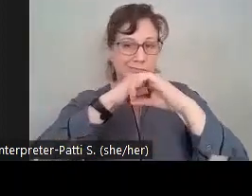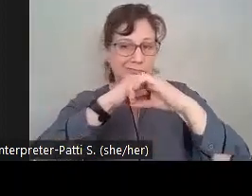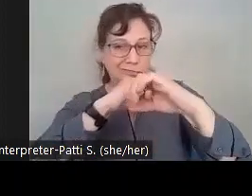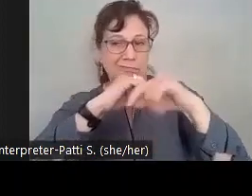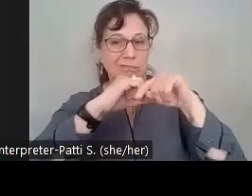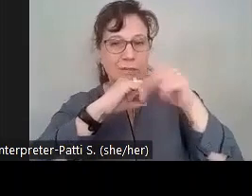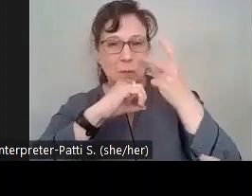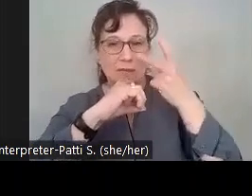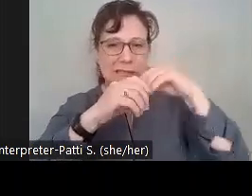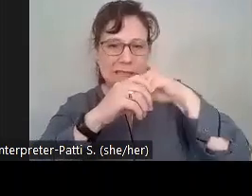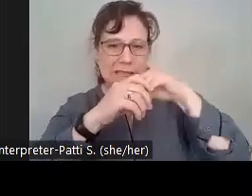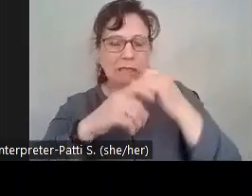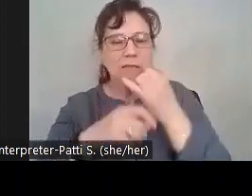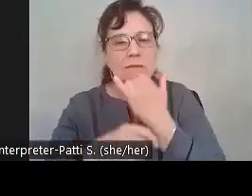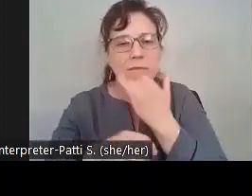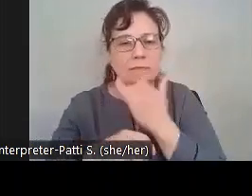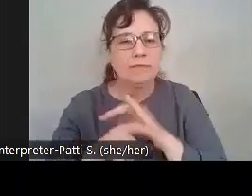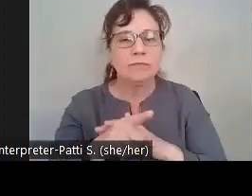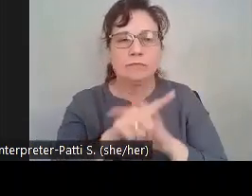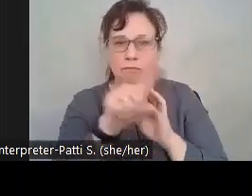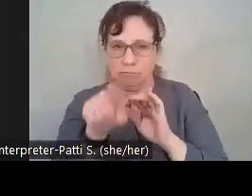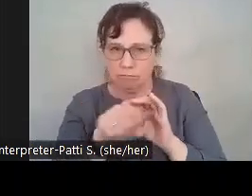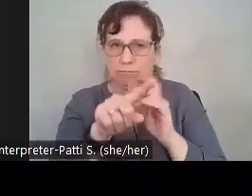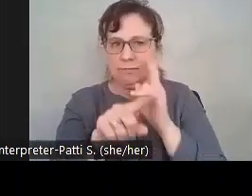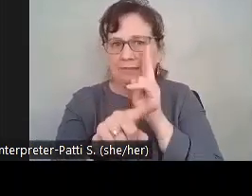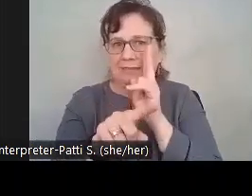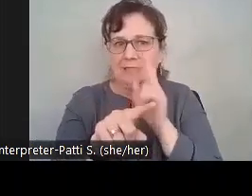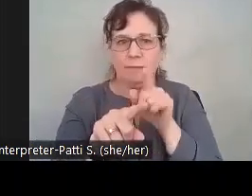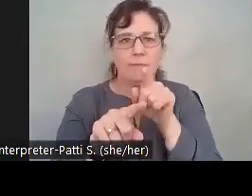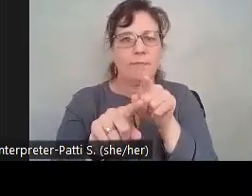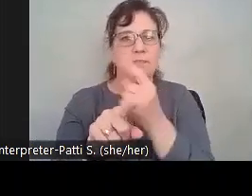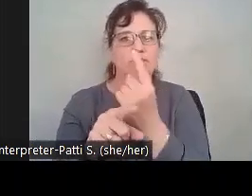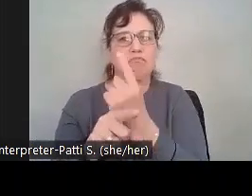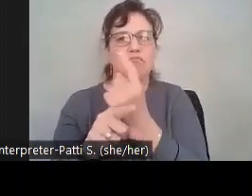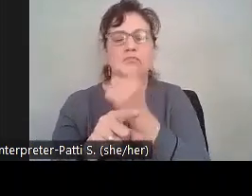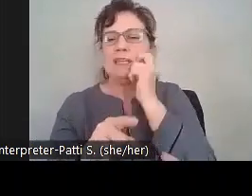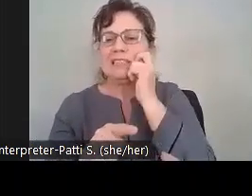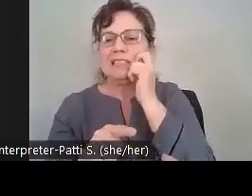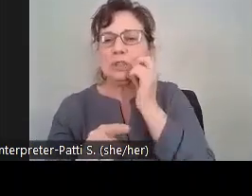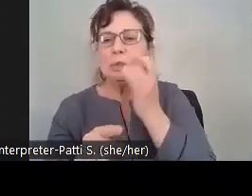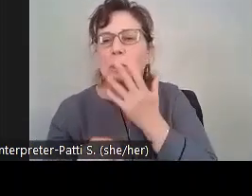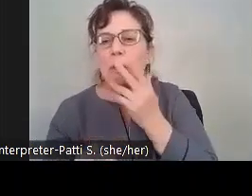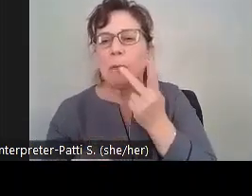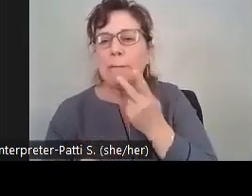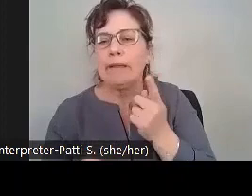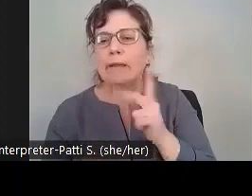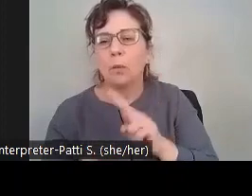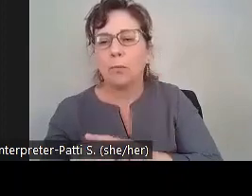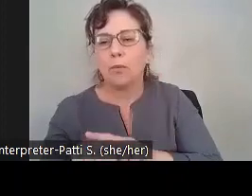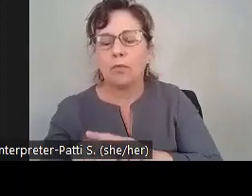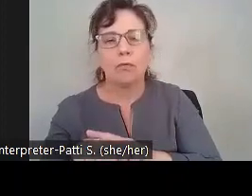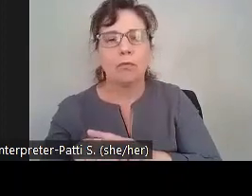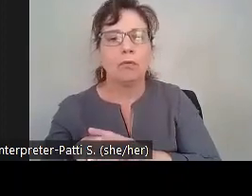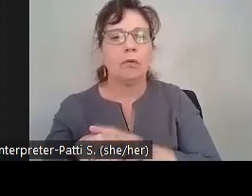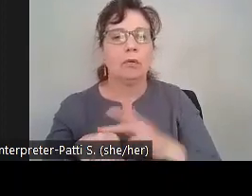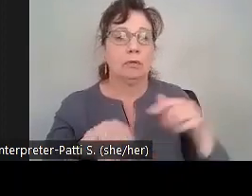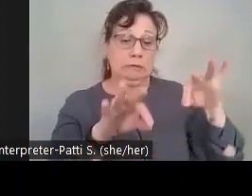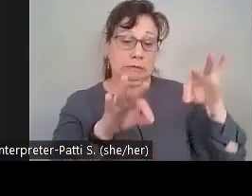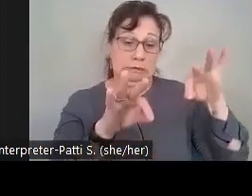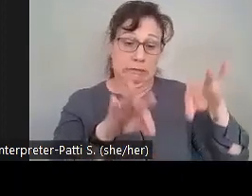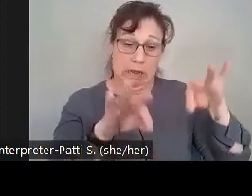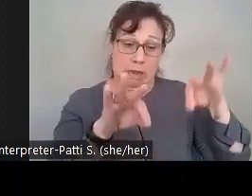abnormal. Here you can see that the normal tissue should be pink, and the stain that we apply, which is actually